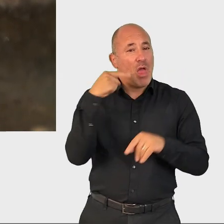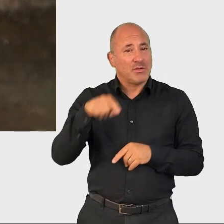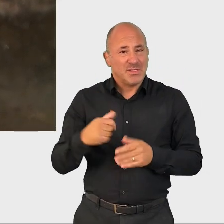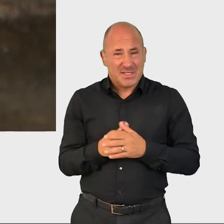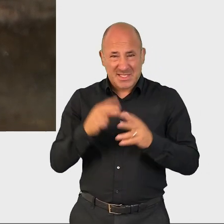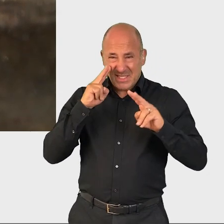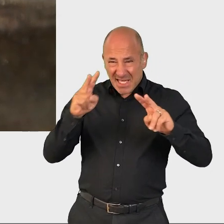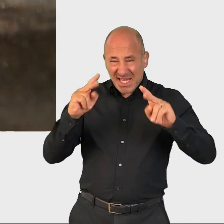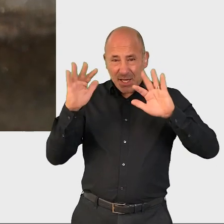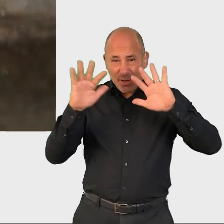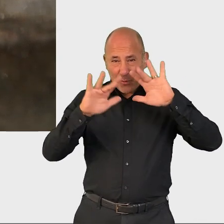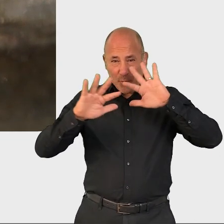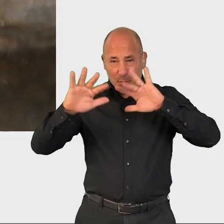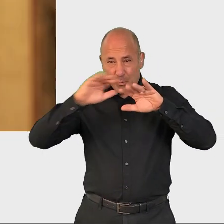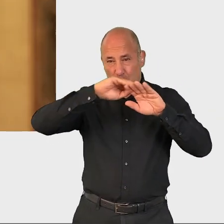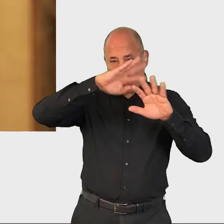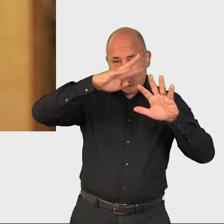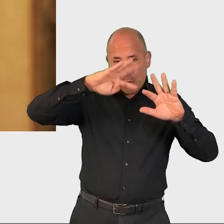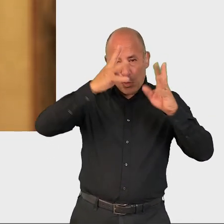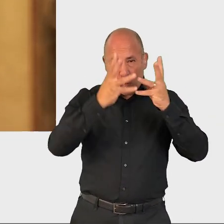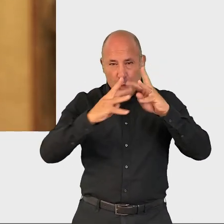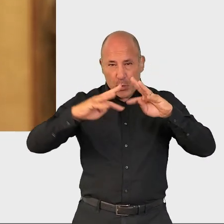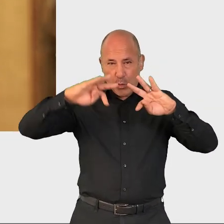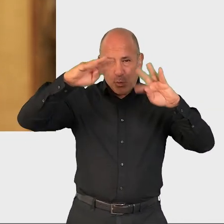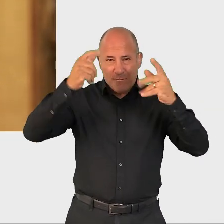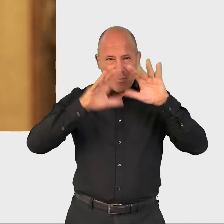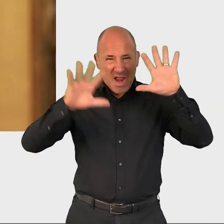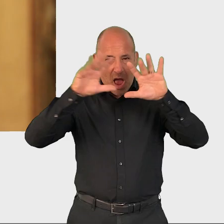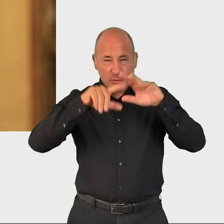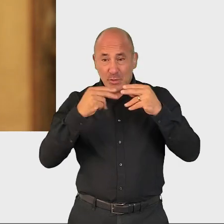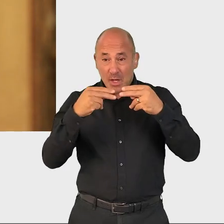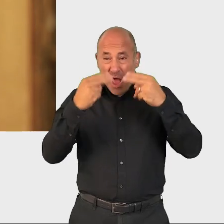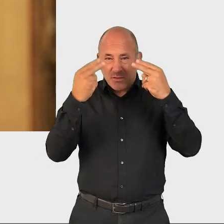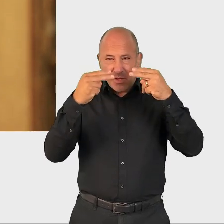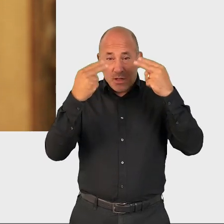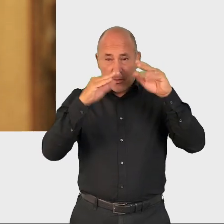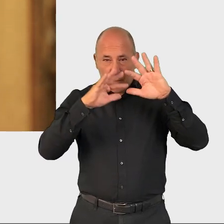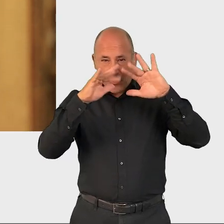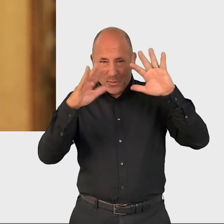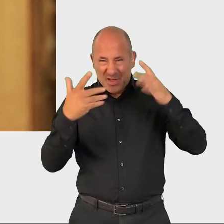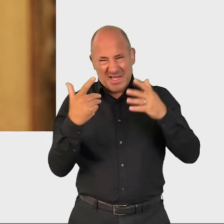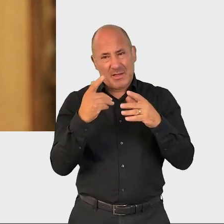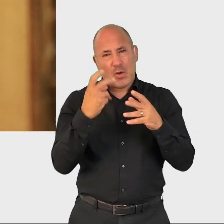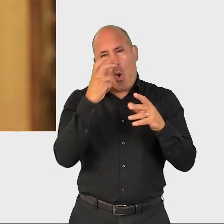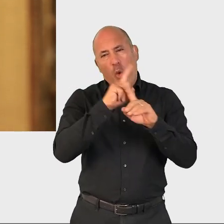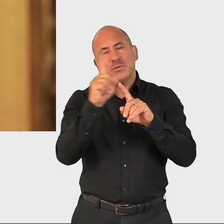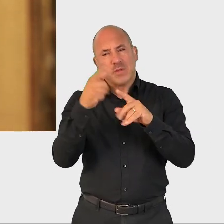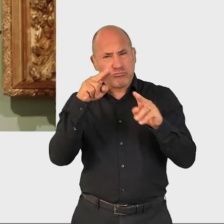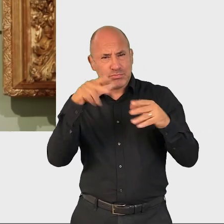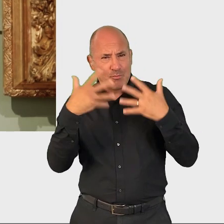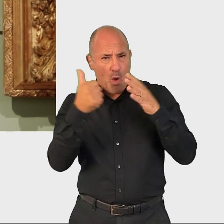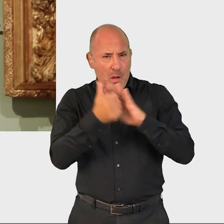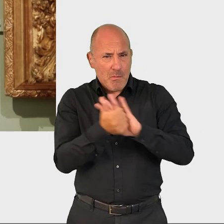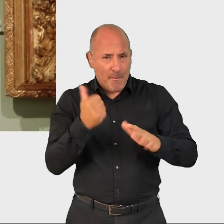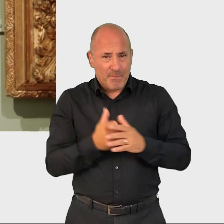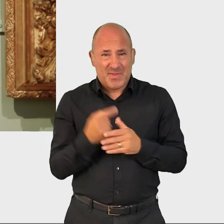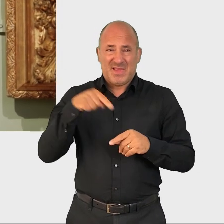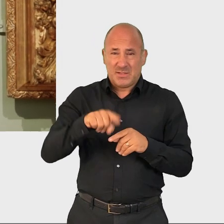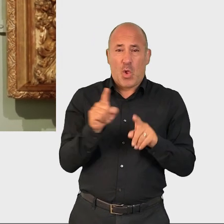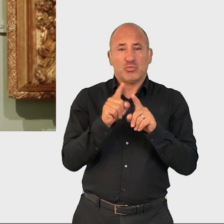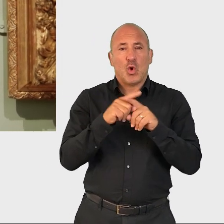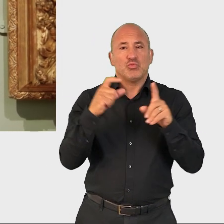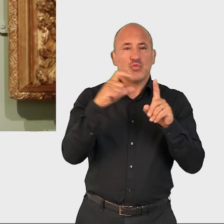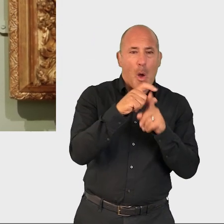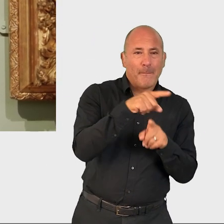ethereal effects Corot created with the light tones he used more in the later stages of his career. Alongside this work by